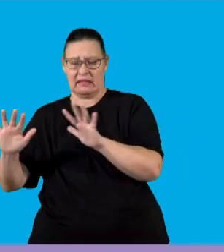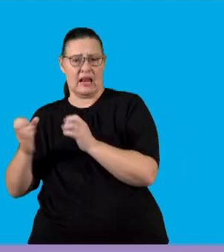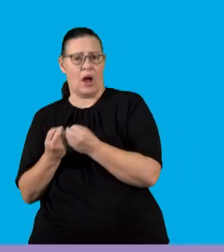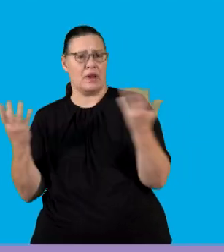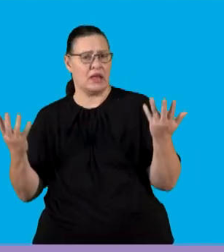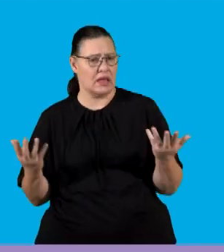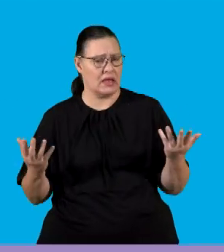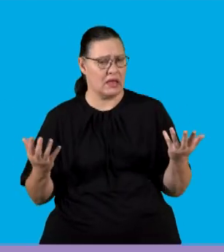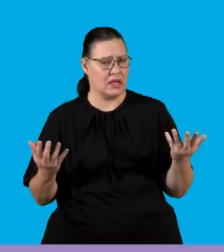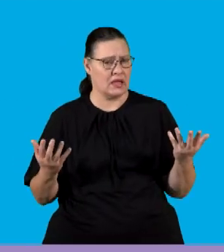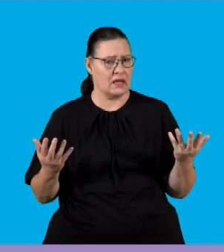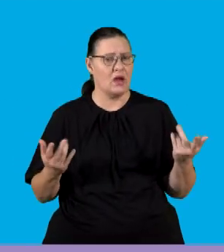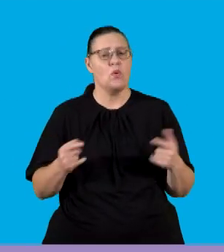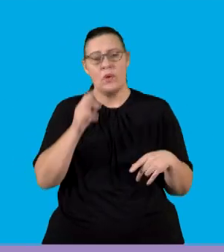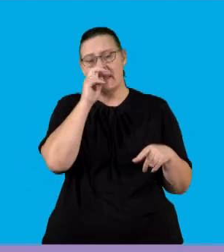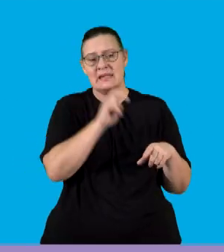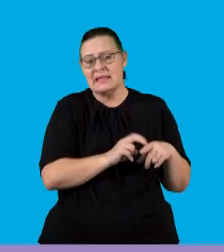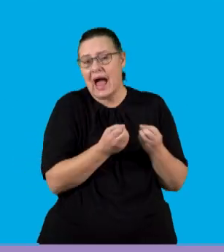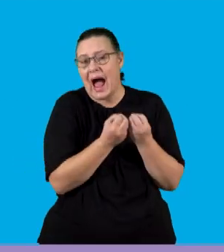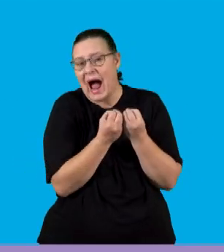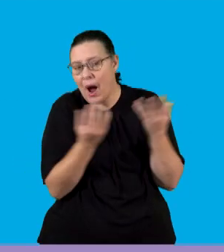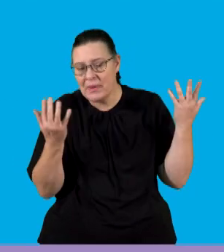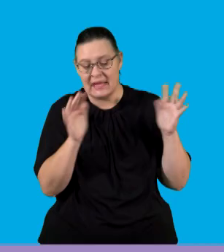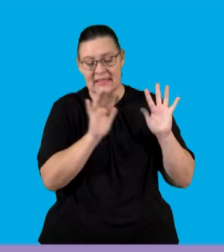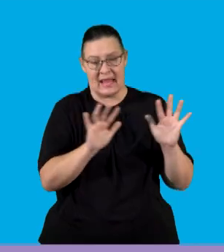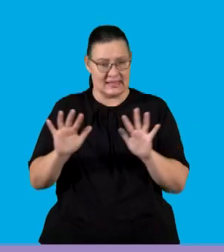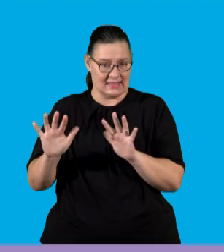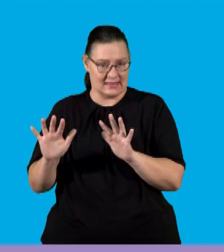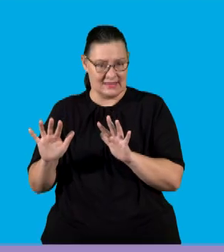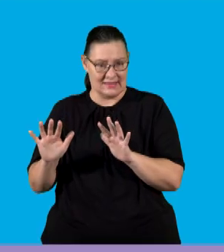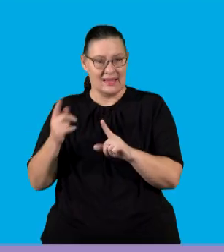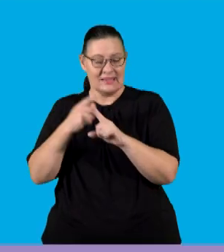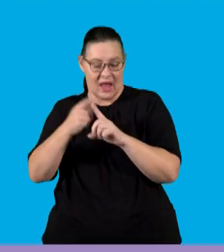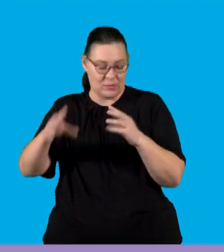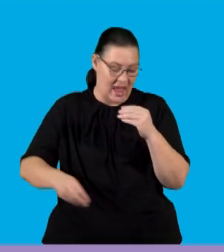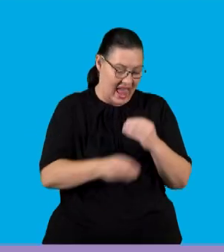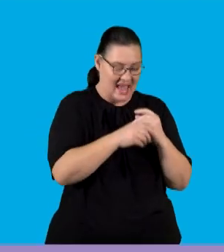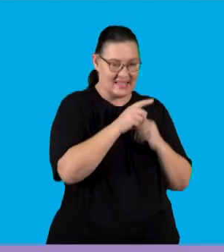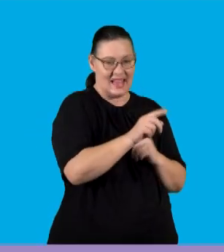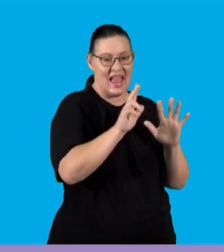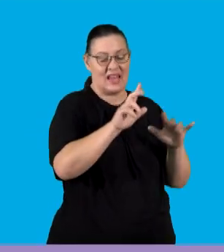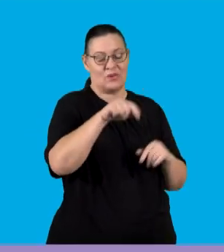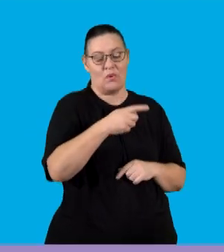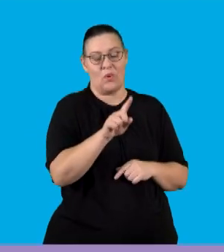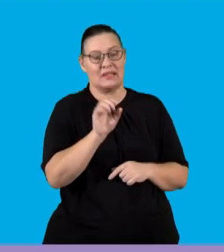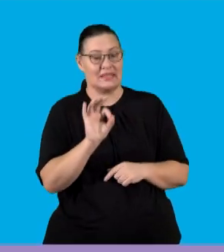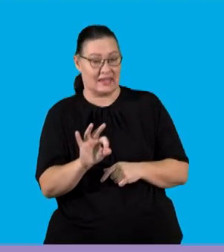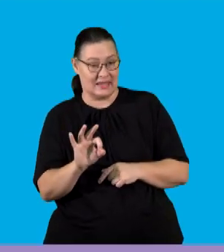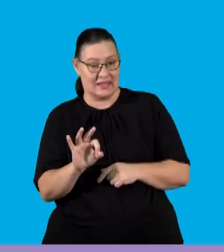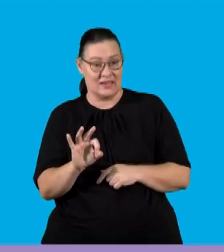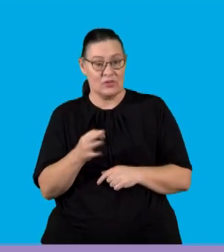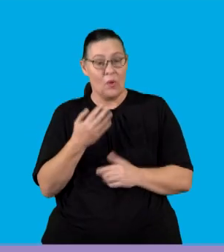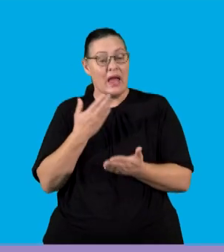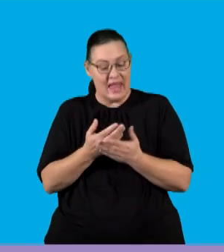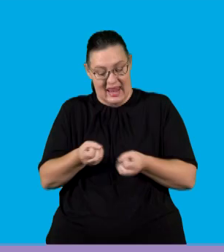power of 10, we need to find out how many tens are multiplied to this 8,13 so that it